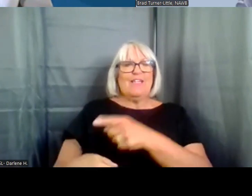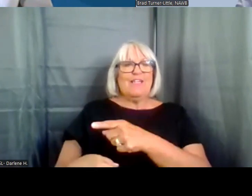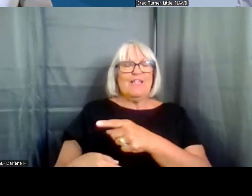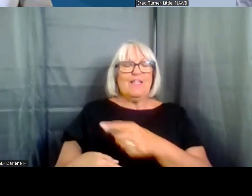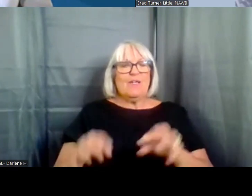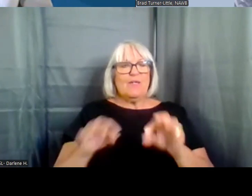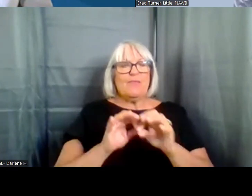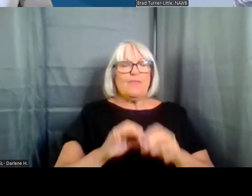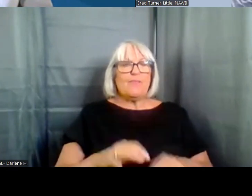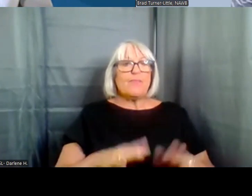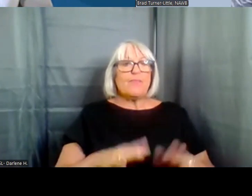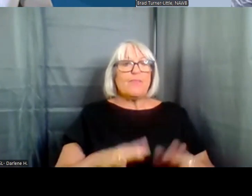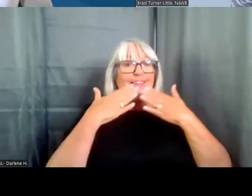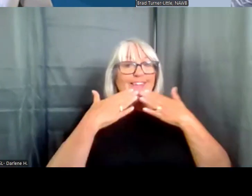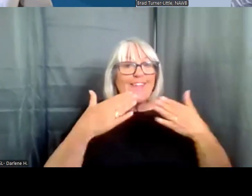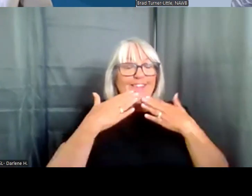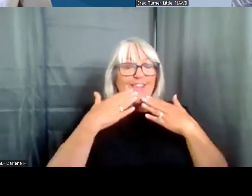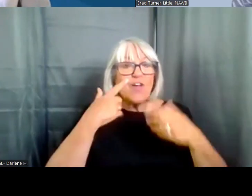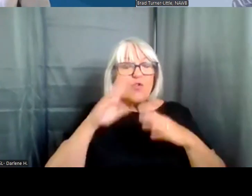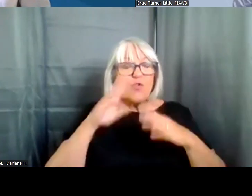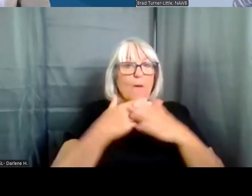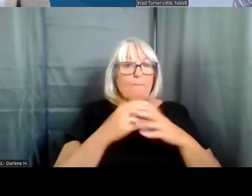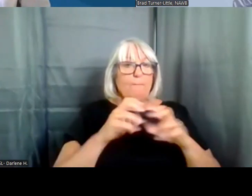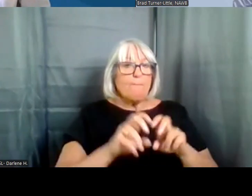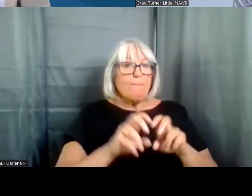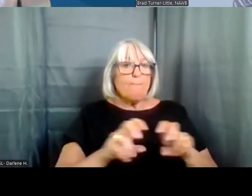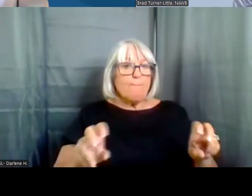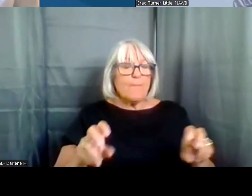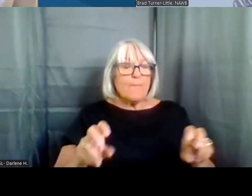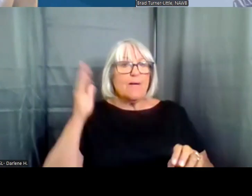thank you to all of our panelist speakers today